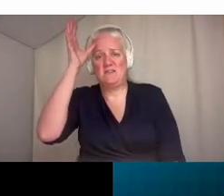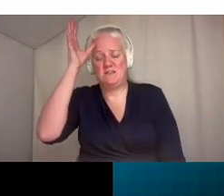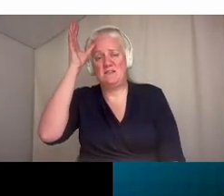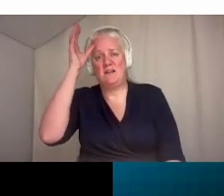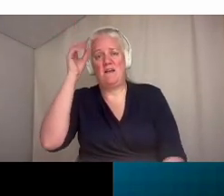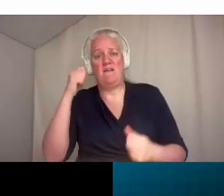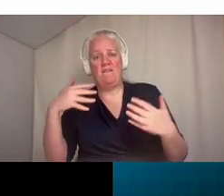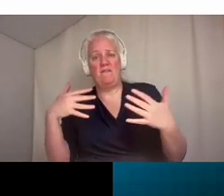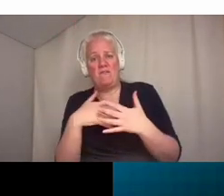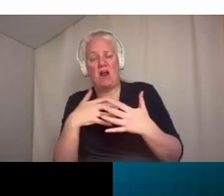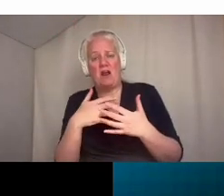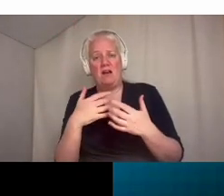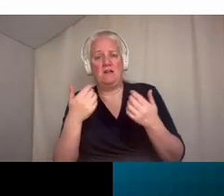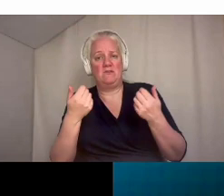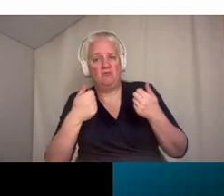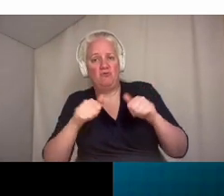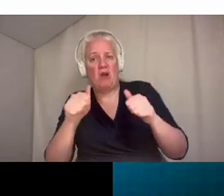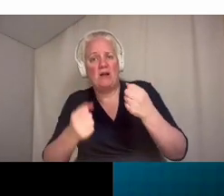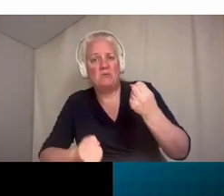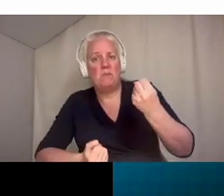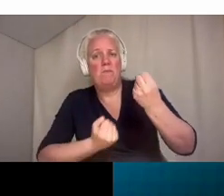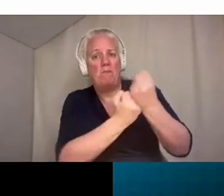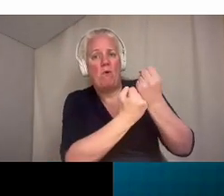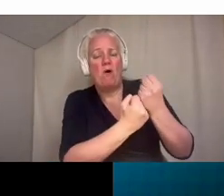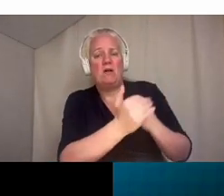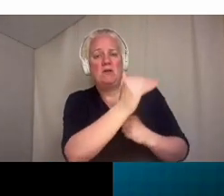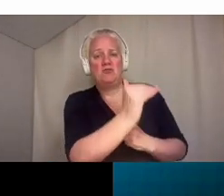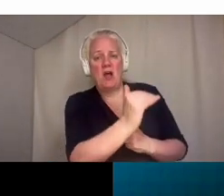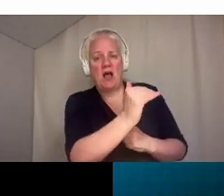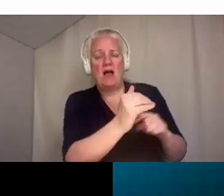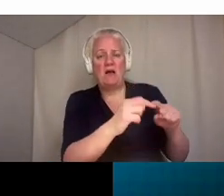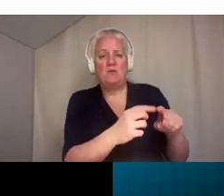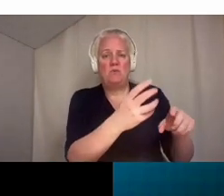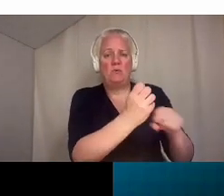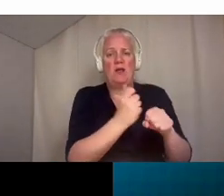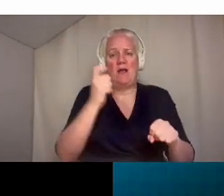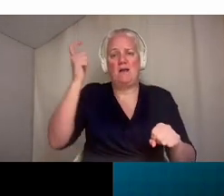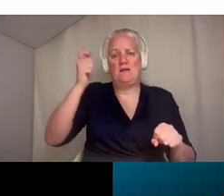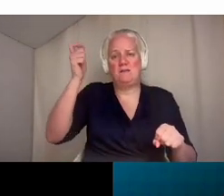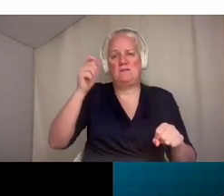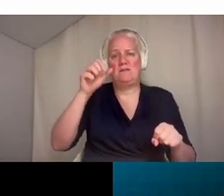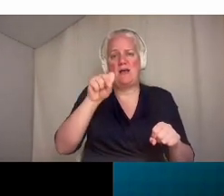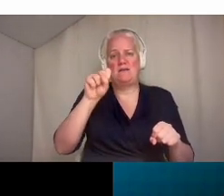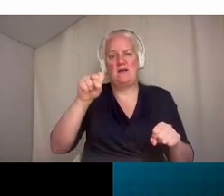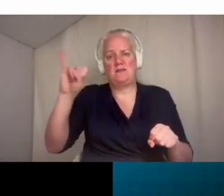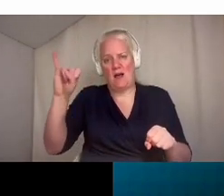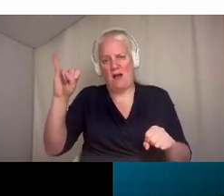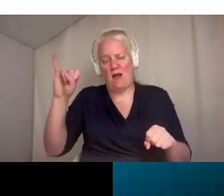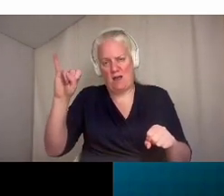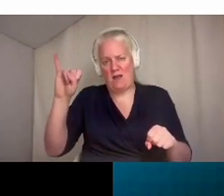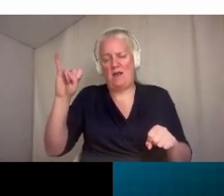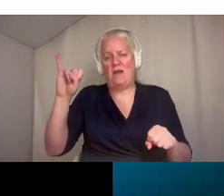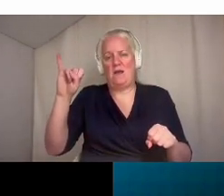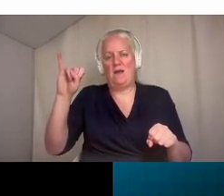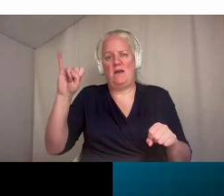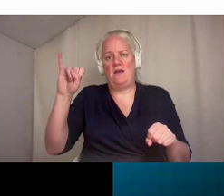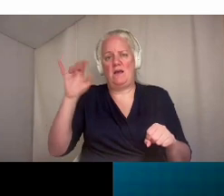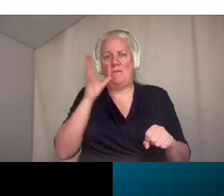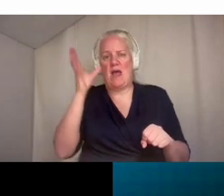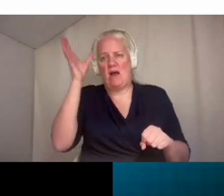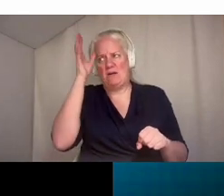to do the best they can for their child who receives supplemental security income benefits. And there was a question